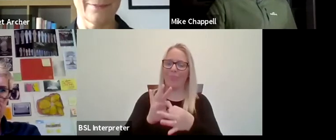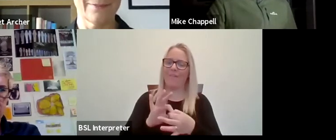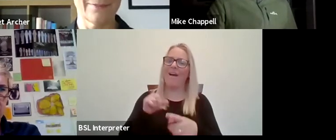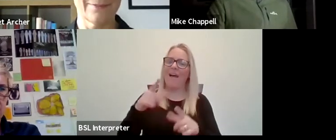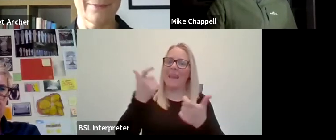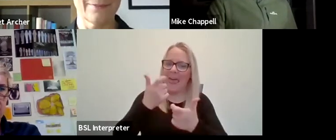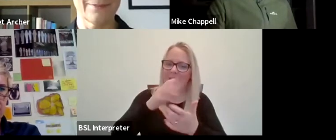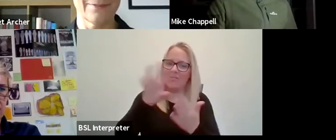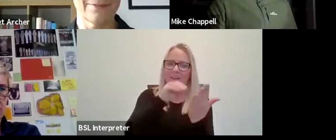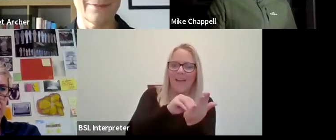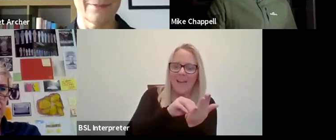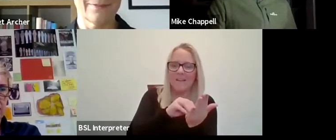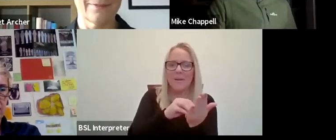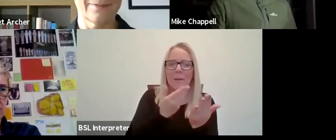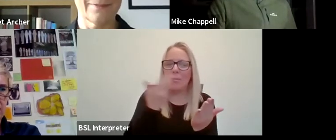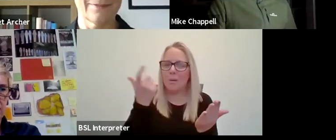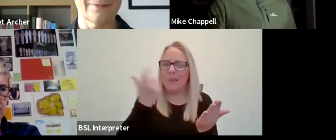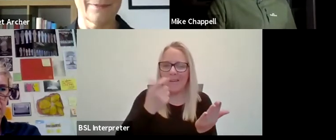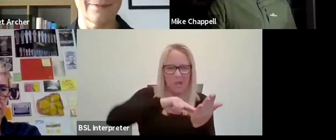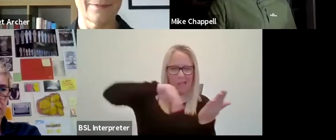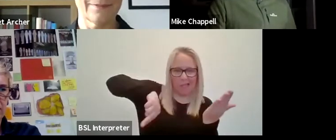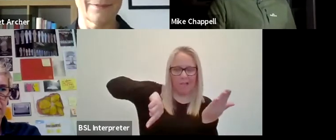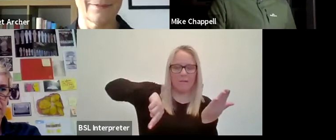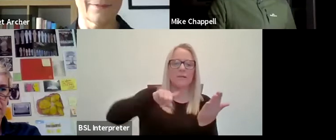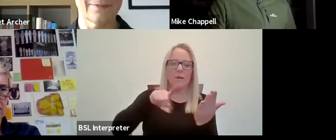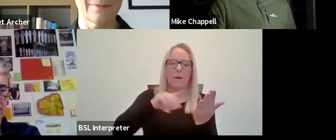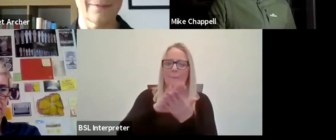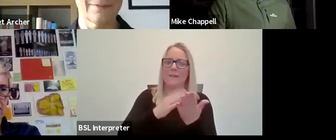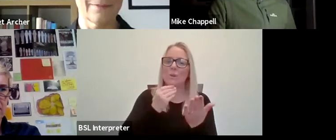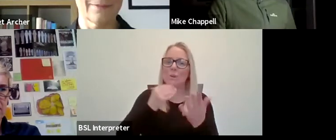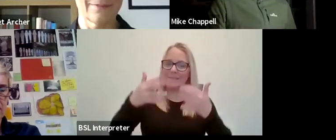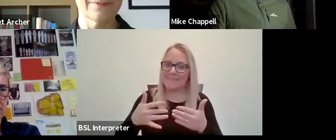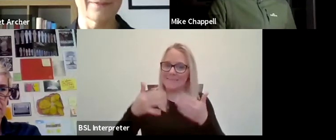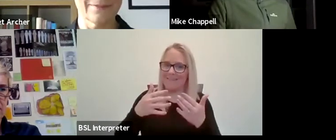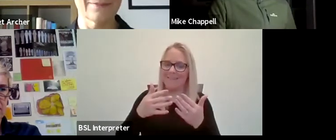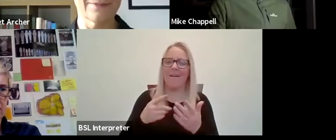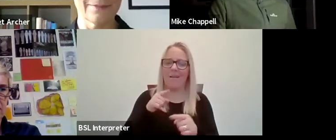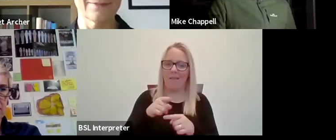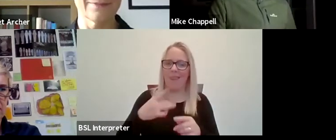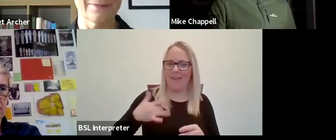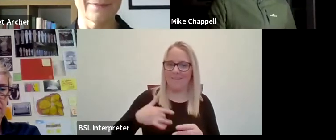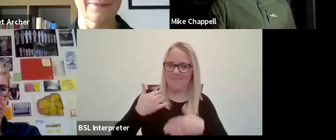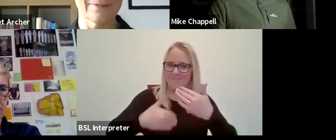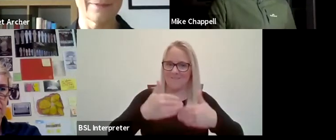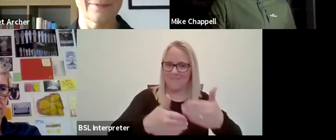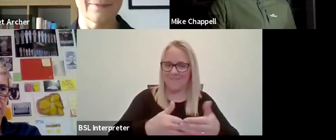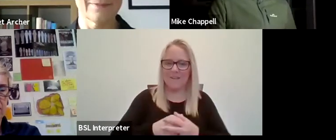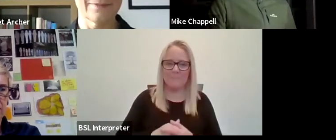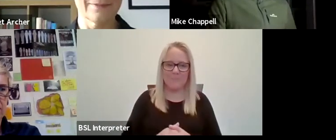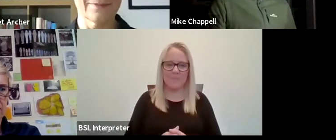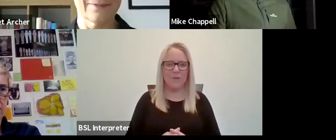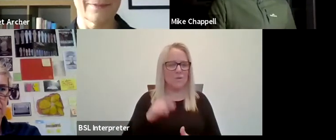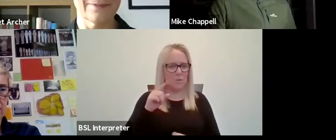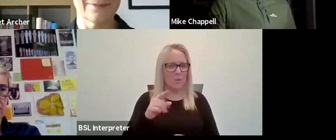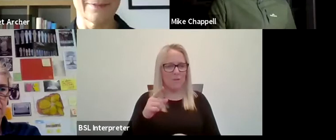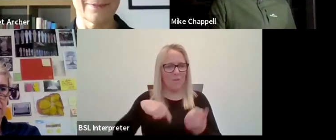all of the time, I think creatives are very good at designing from, more so with when it's live. And then we're just beginning to